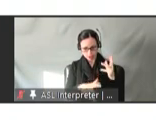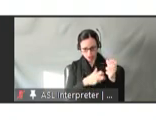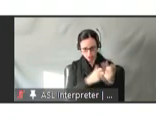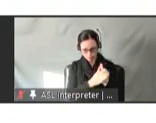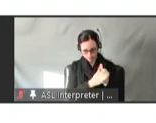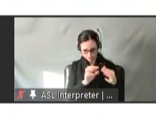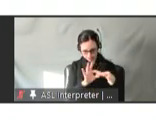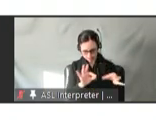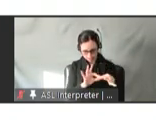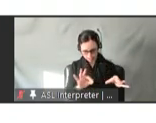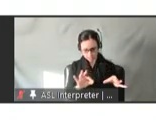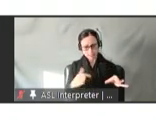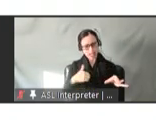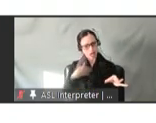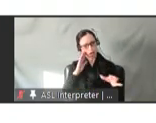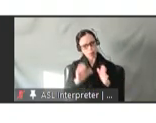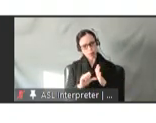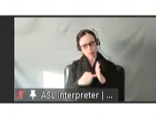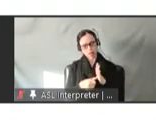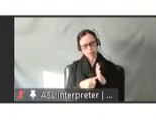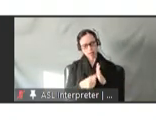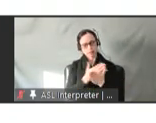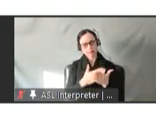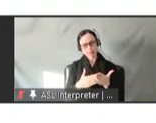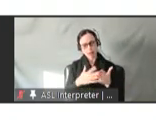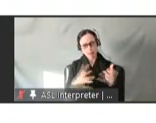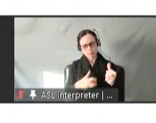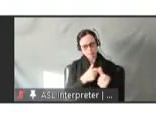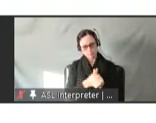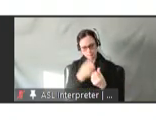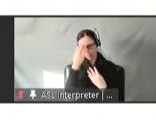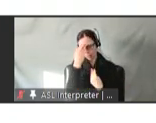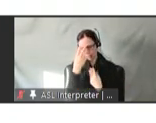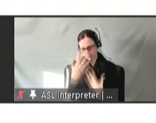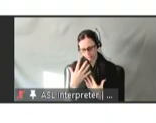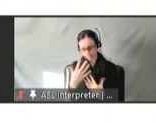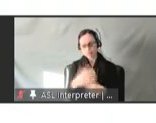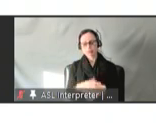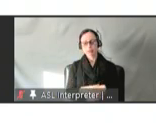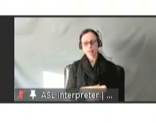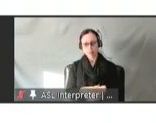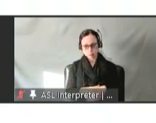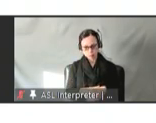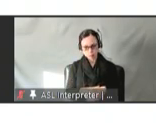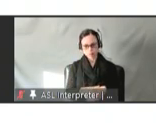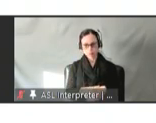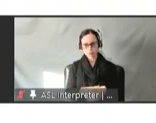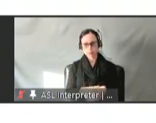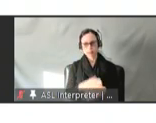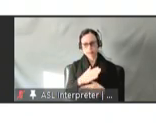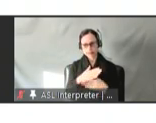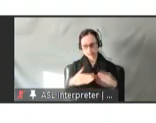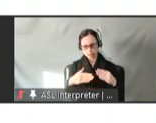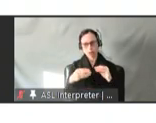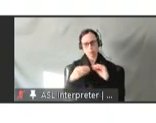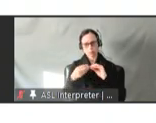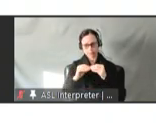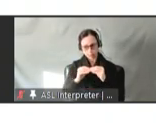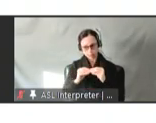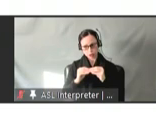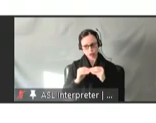and I will highlight some updates. And there are numbers that have been recently updated since